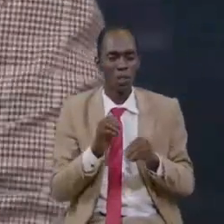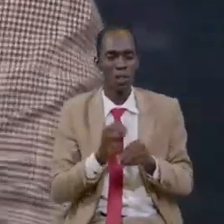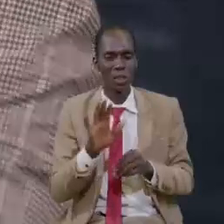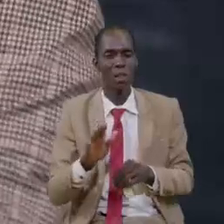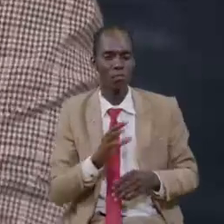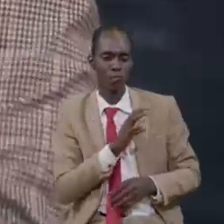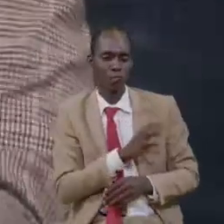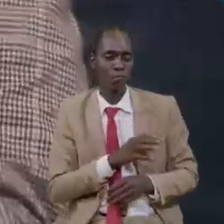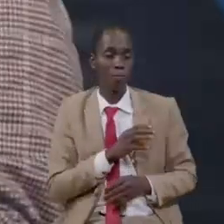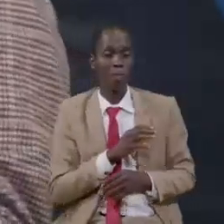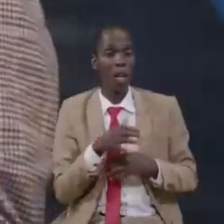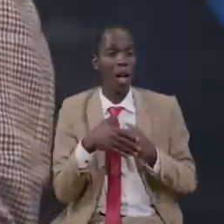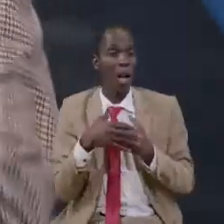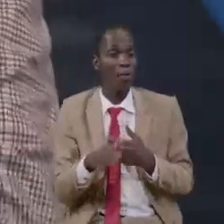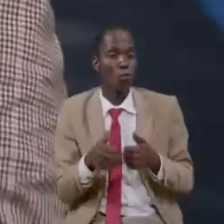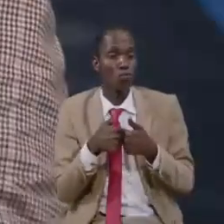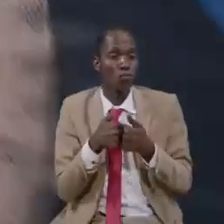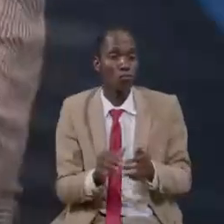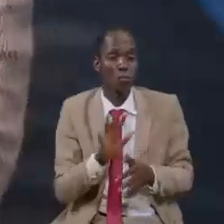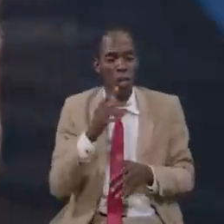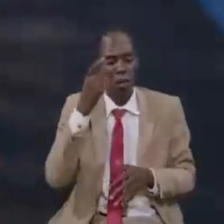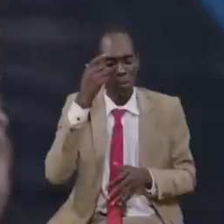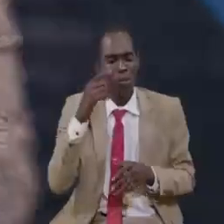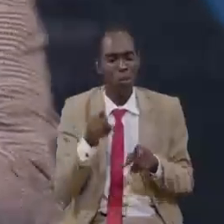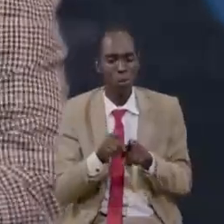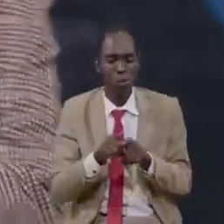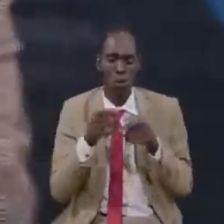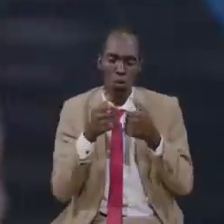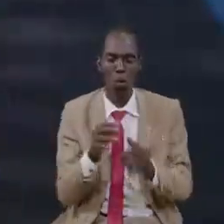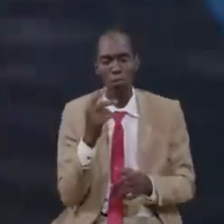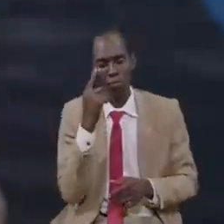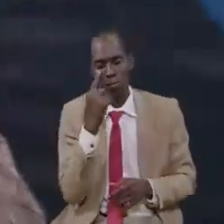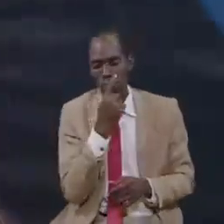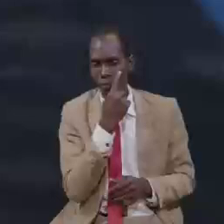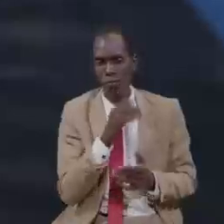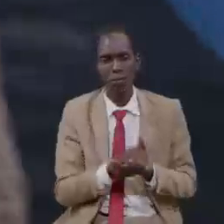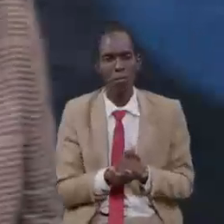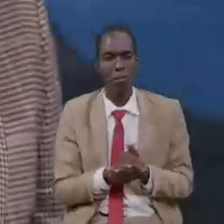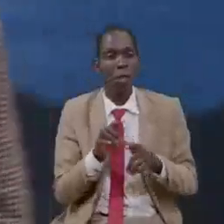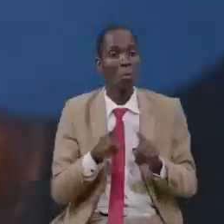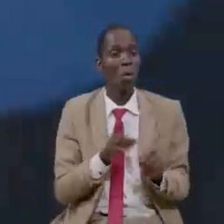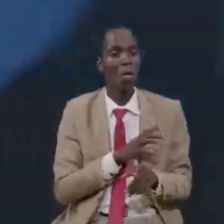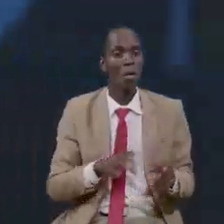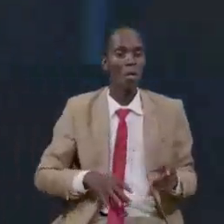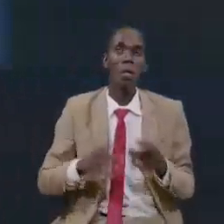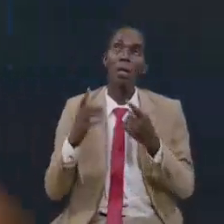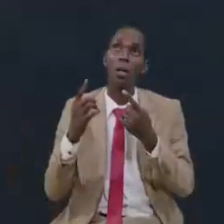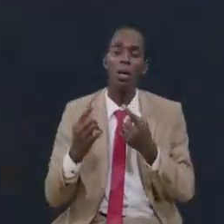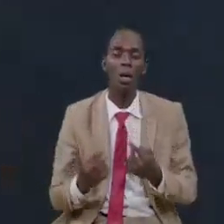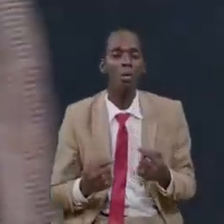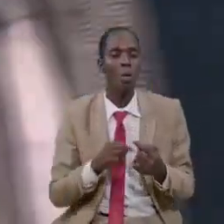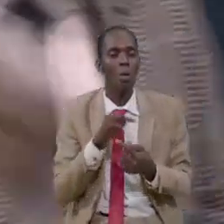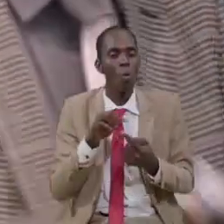their senses, they lose their sight. But Christ came when none of those